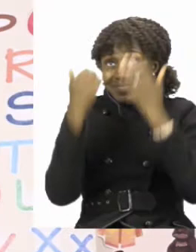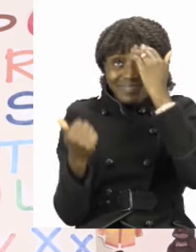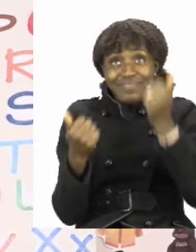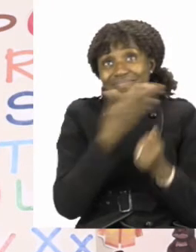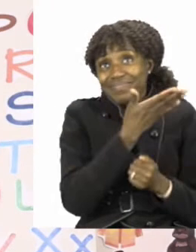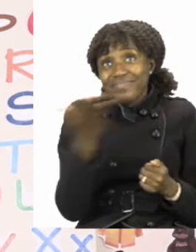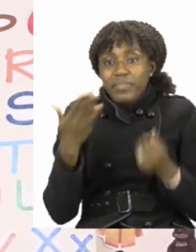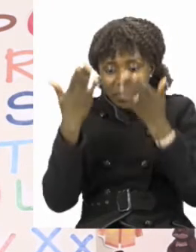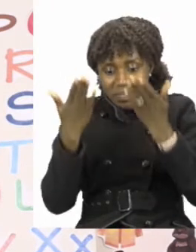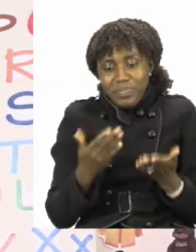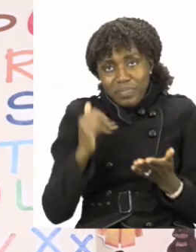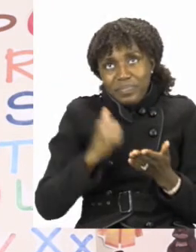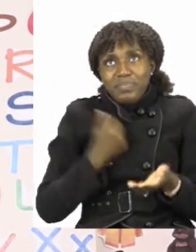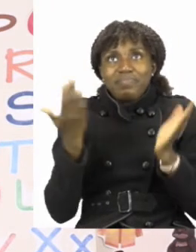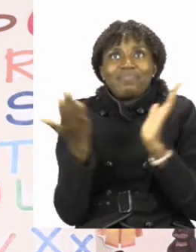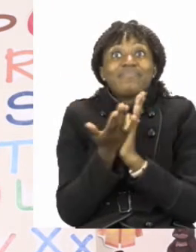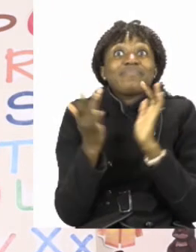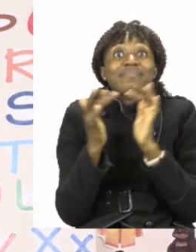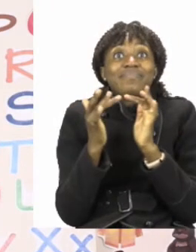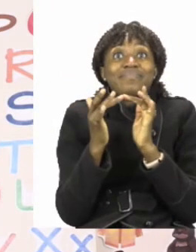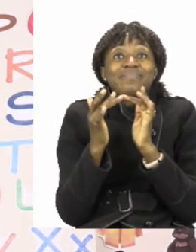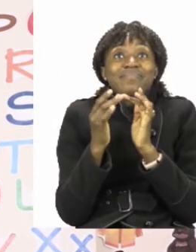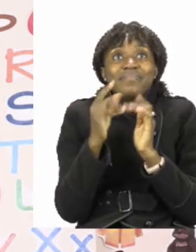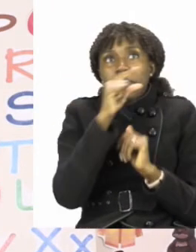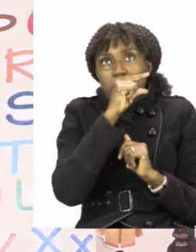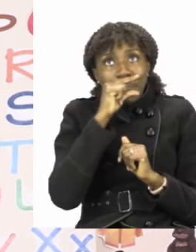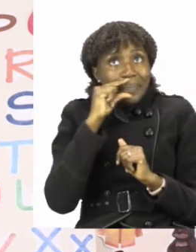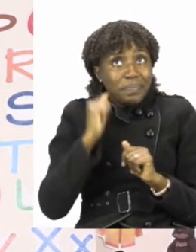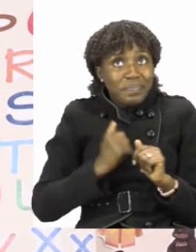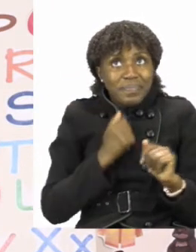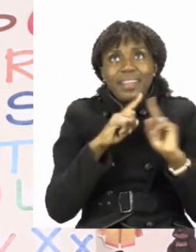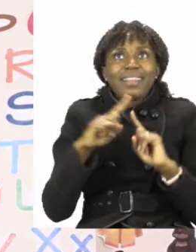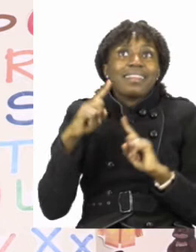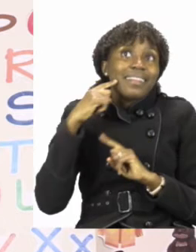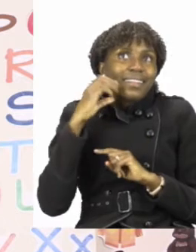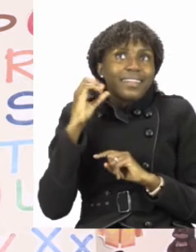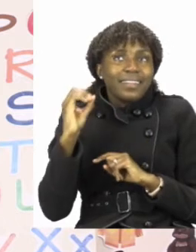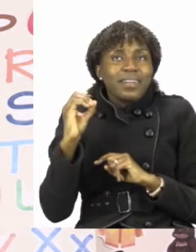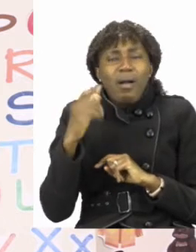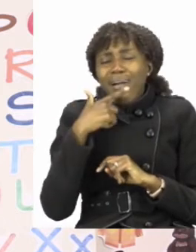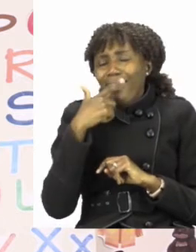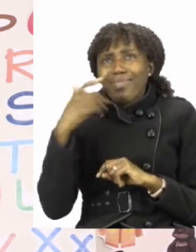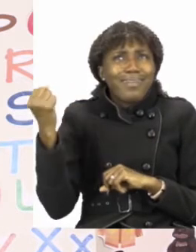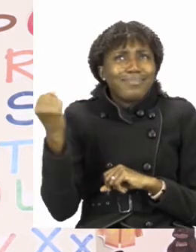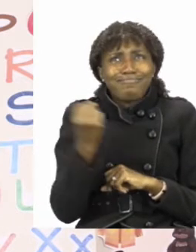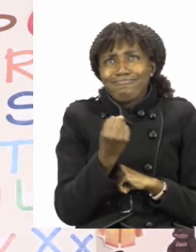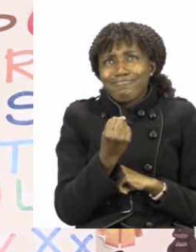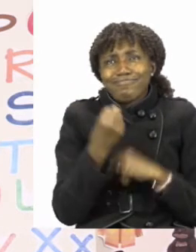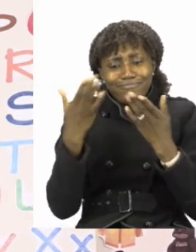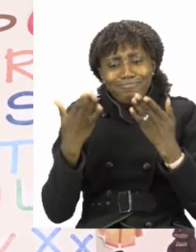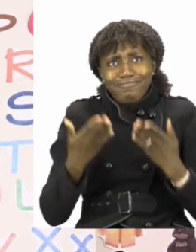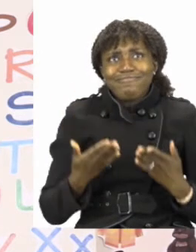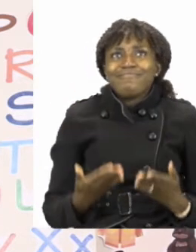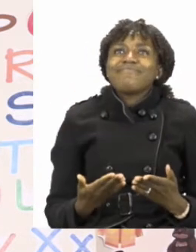Hello everyone and welcome to My Zone Online School. My name is Teacher Mutsa and thank you